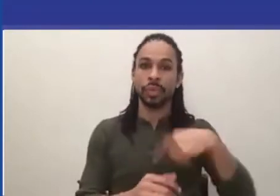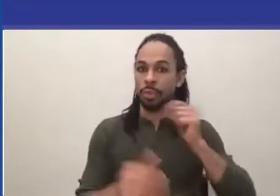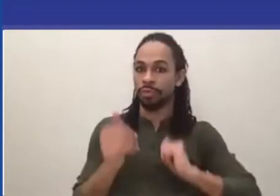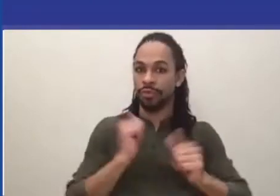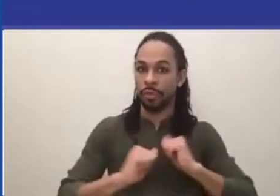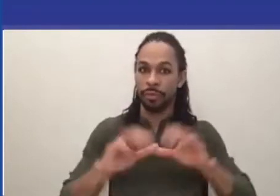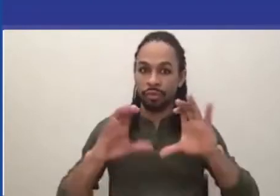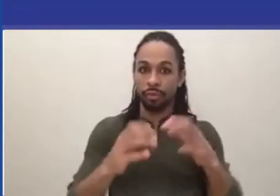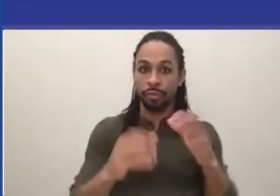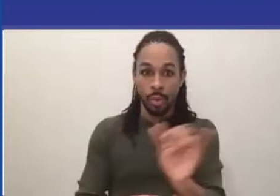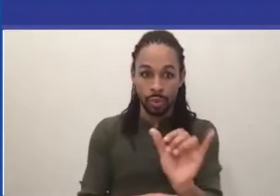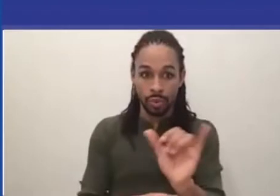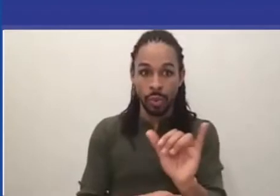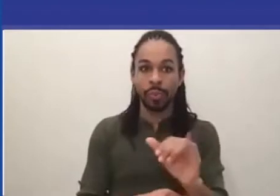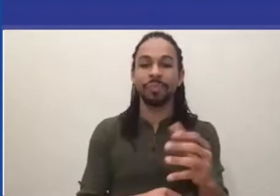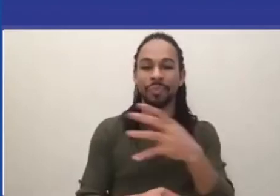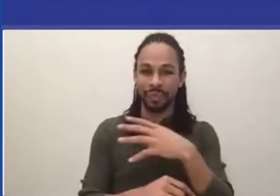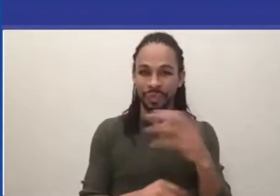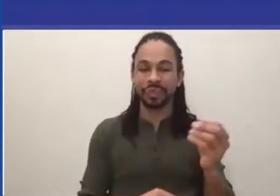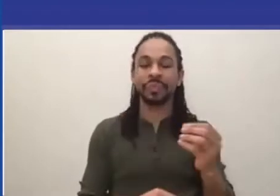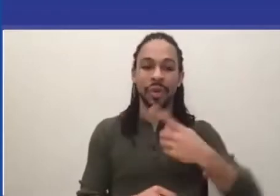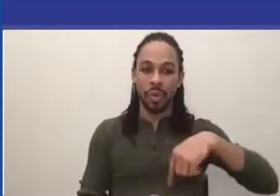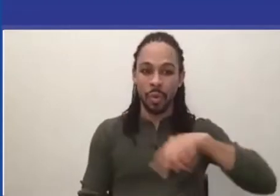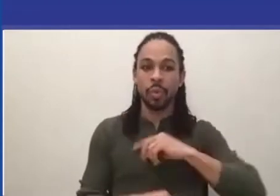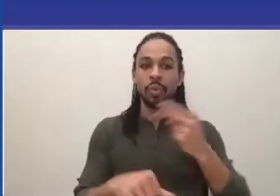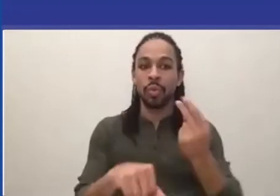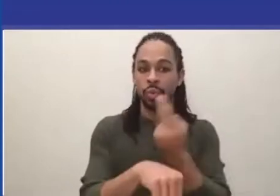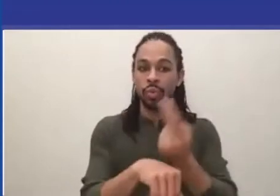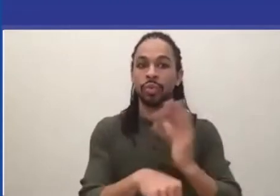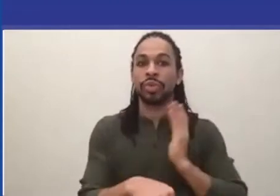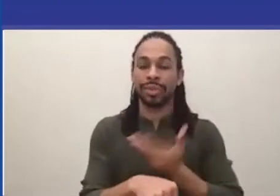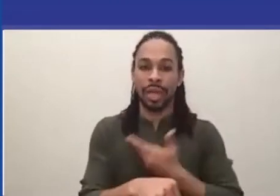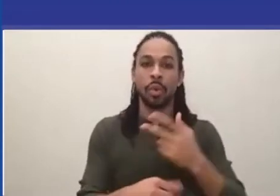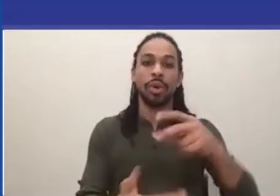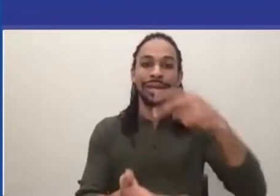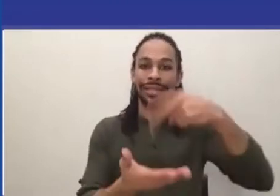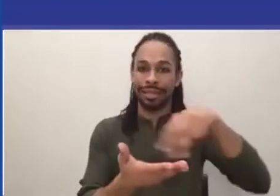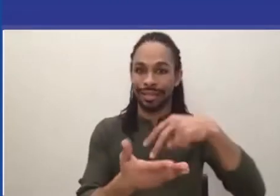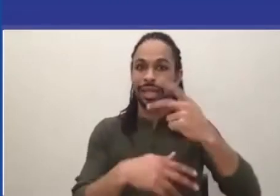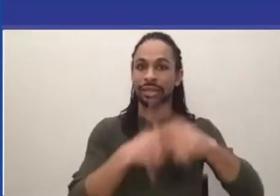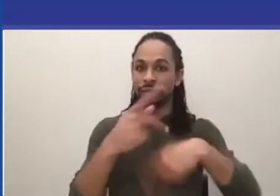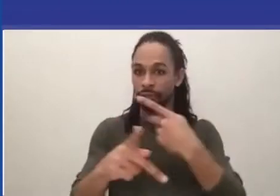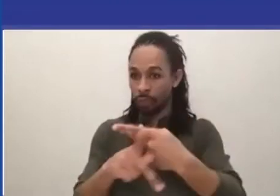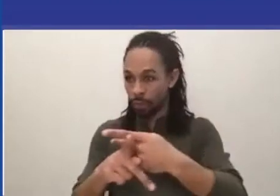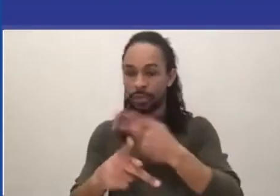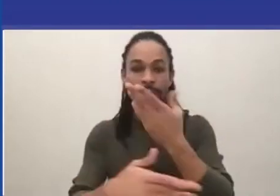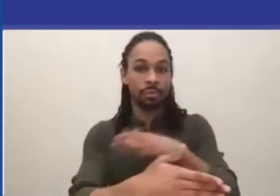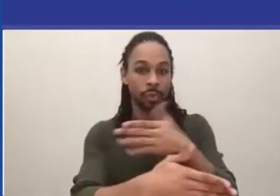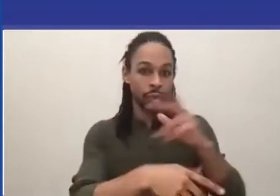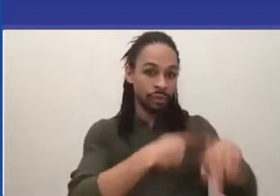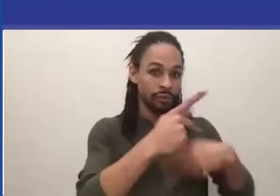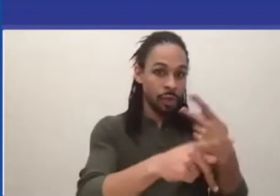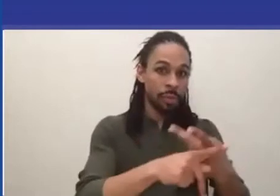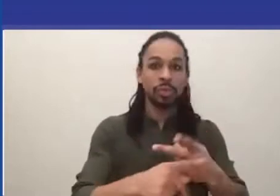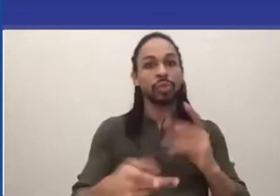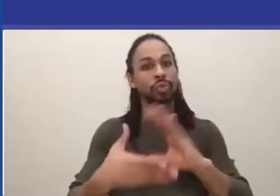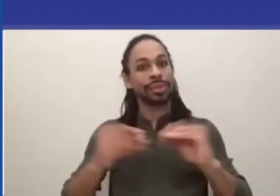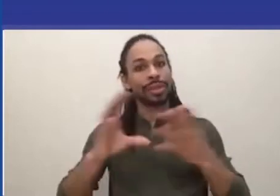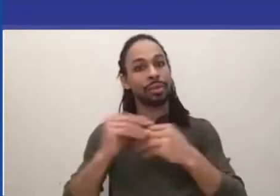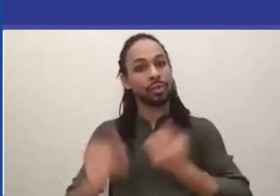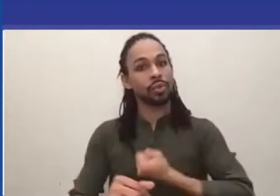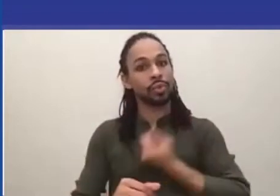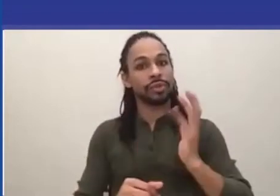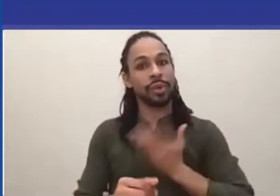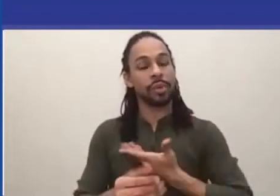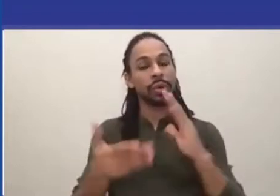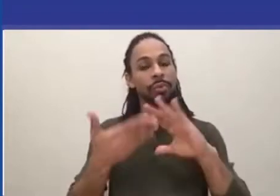our music forms to tell stories of our communities. For example, we have a full-length performance on the Punjabi